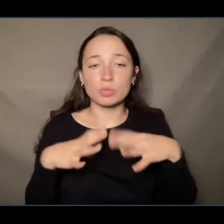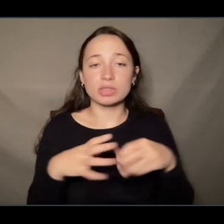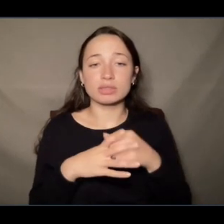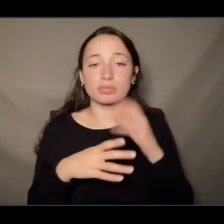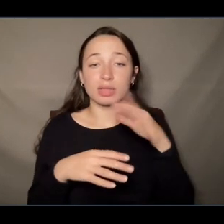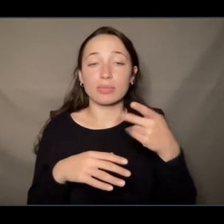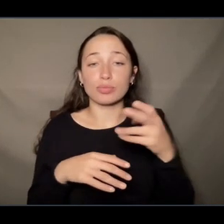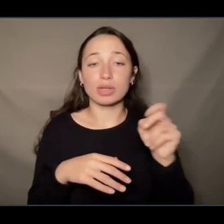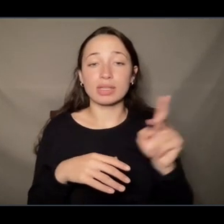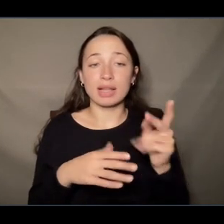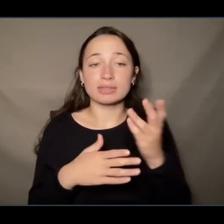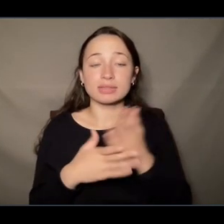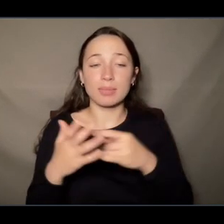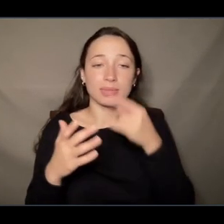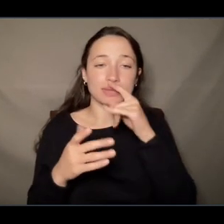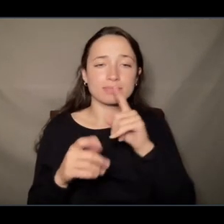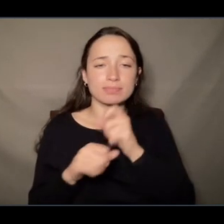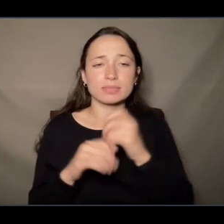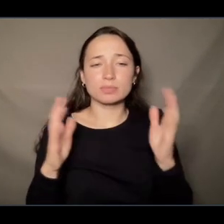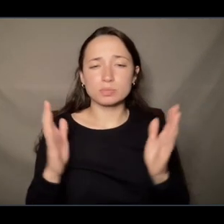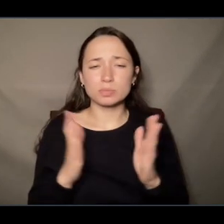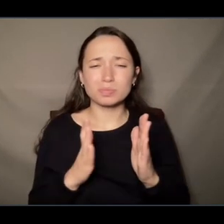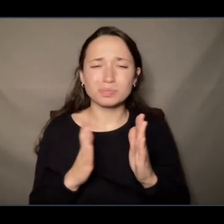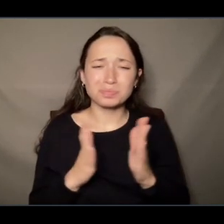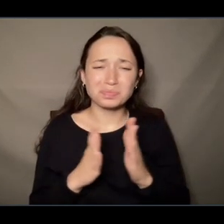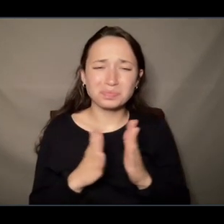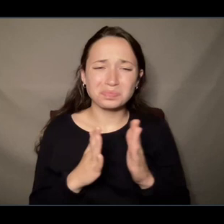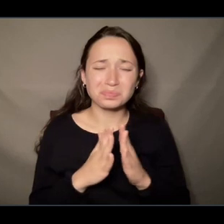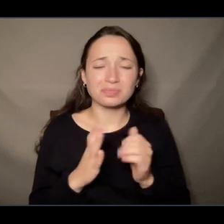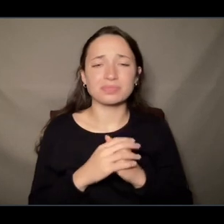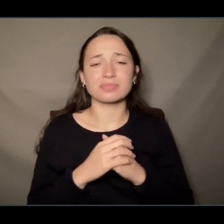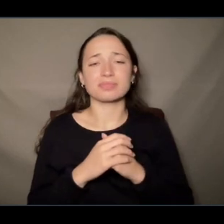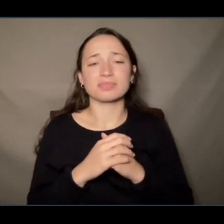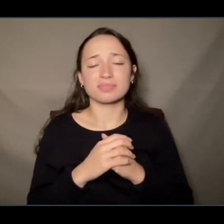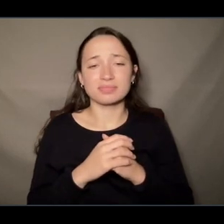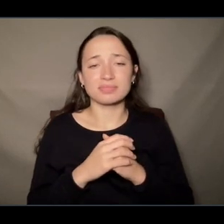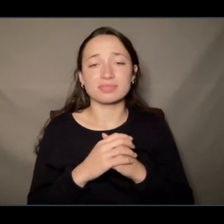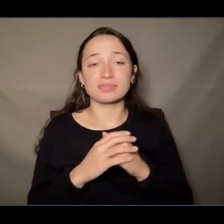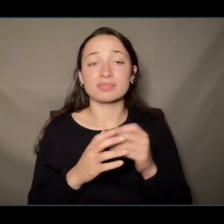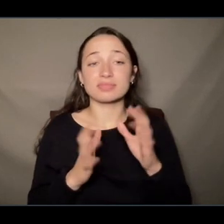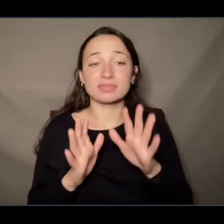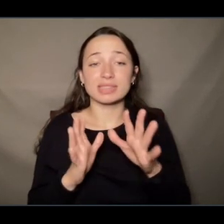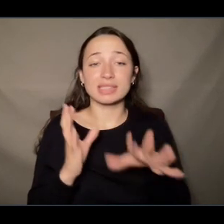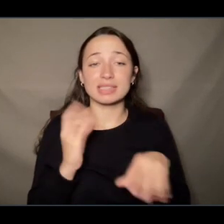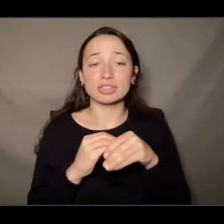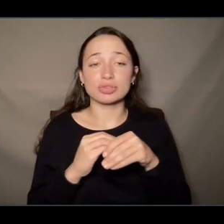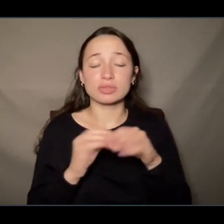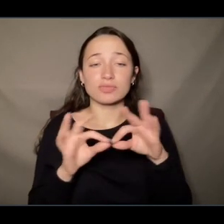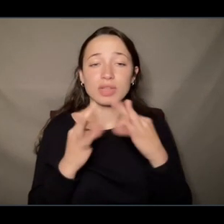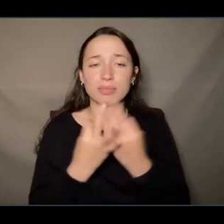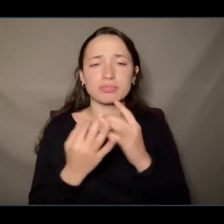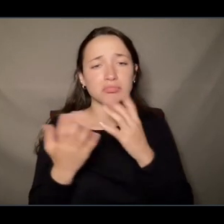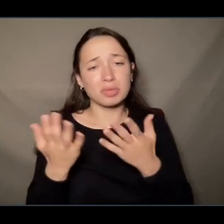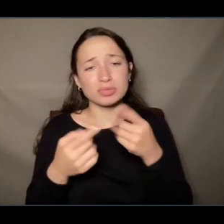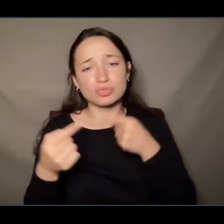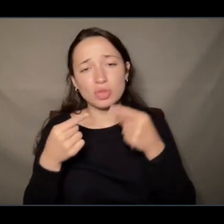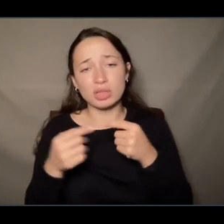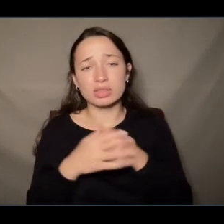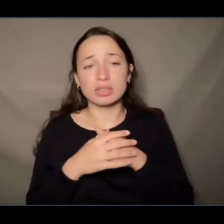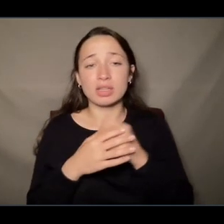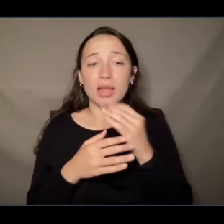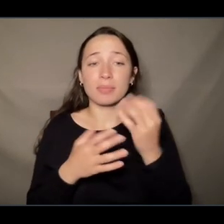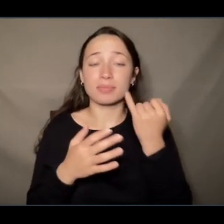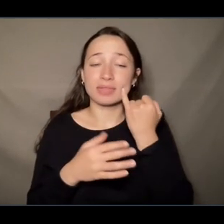because of our pre-K. Some of our kids are very, very tiny. Or in addition, the family is just really struggling right